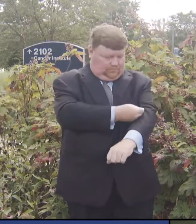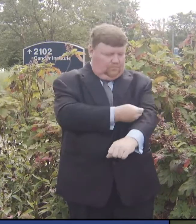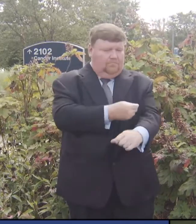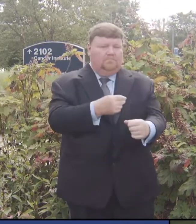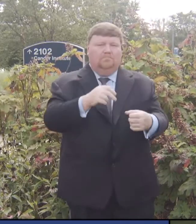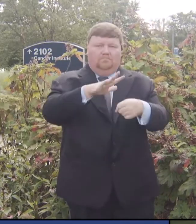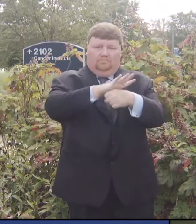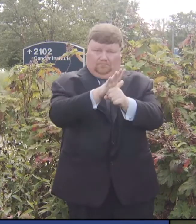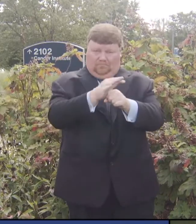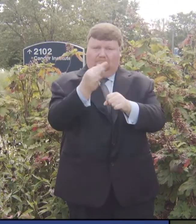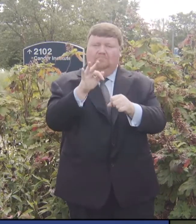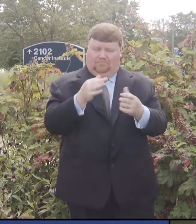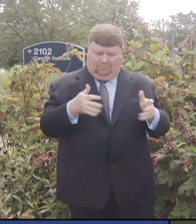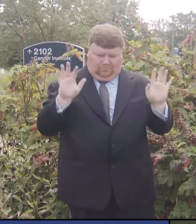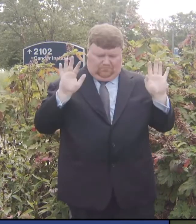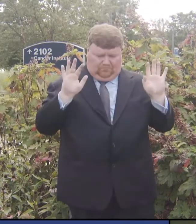vaccine.